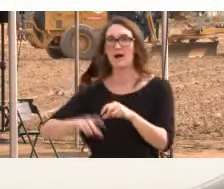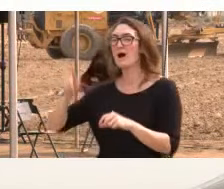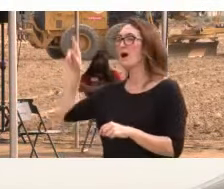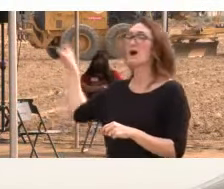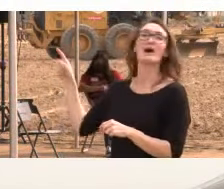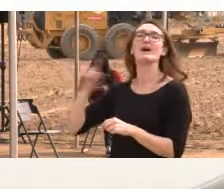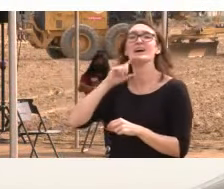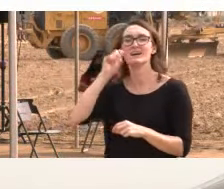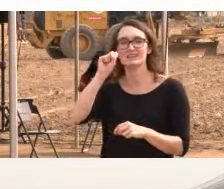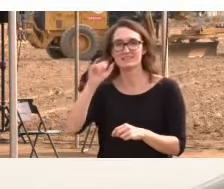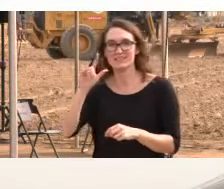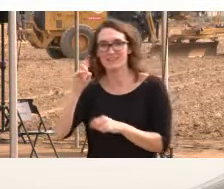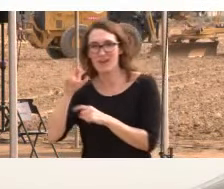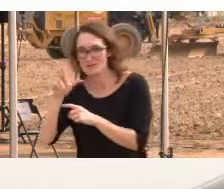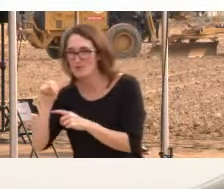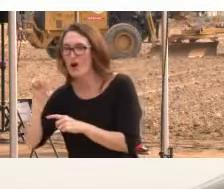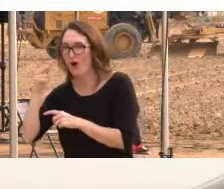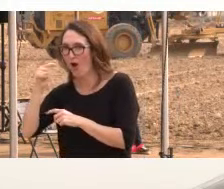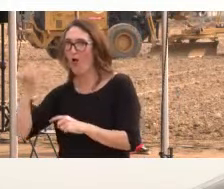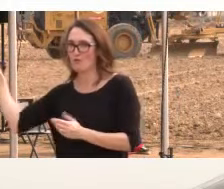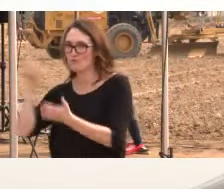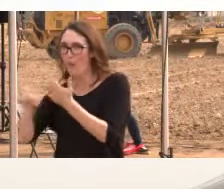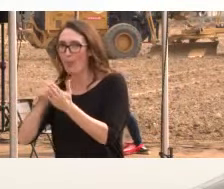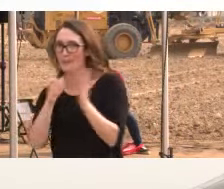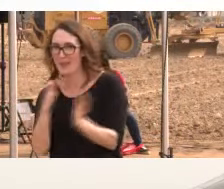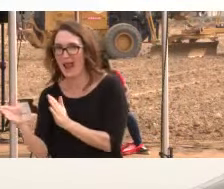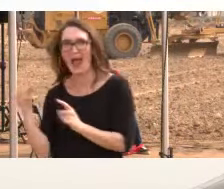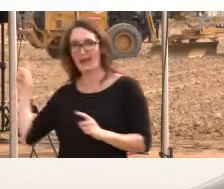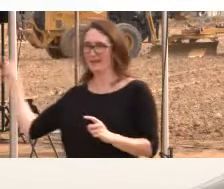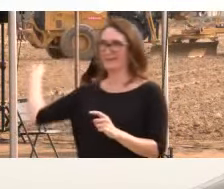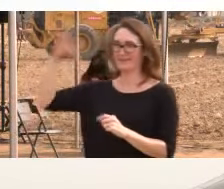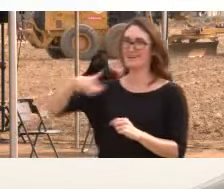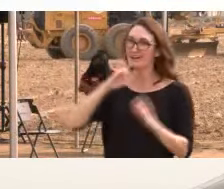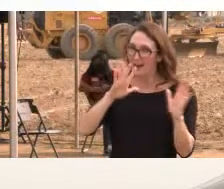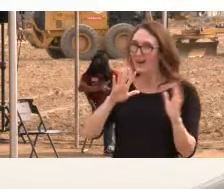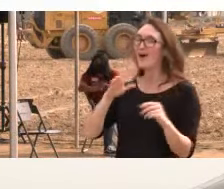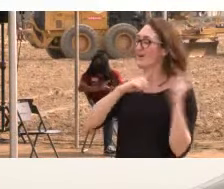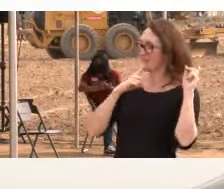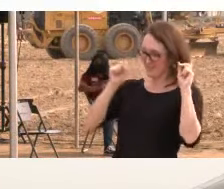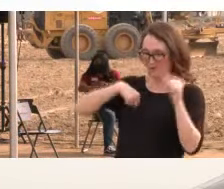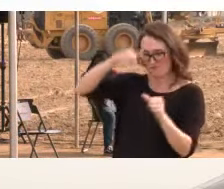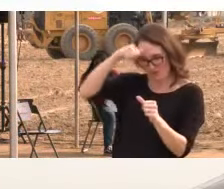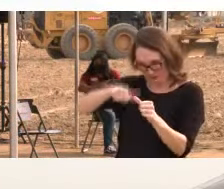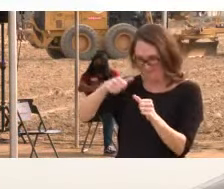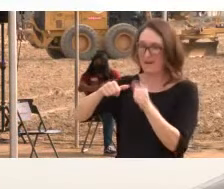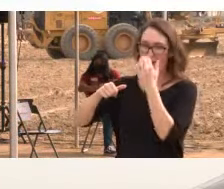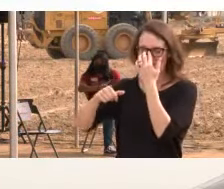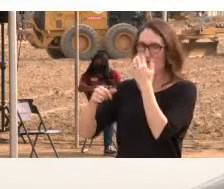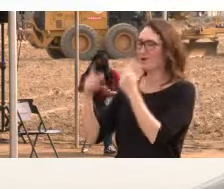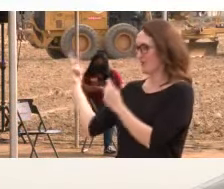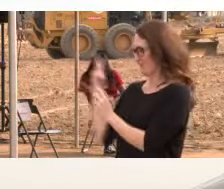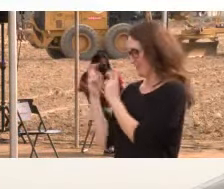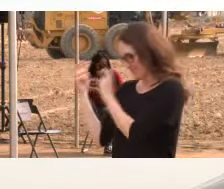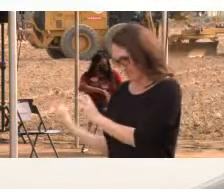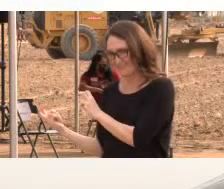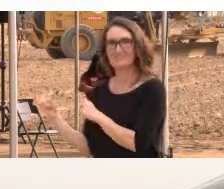That's right, Sylvester Hall. And I remember the great lunch that we had in Chef Paul's with Sylvester